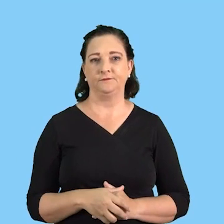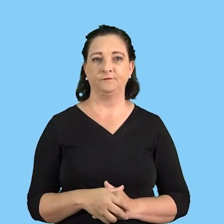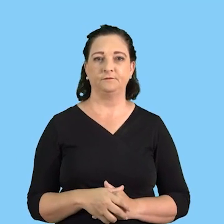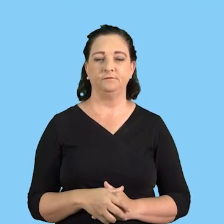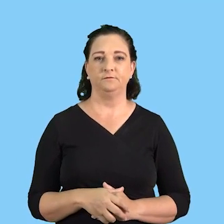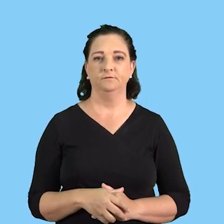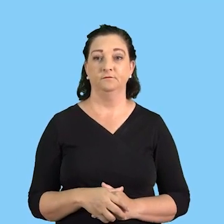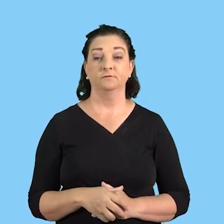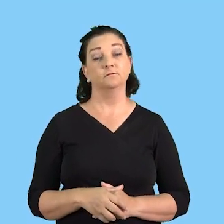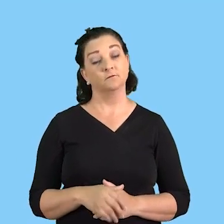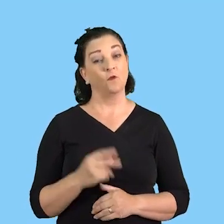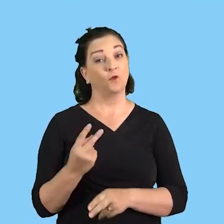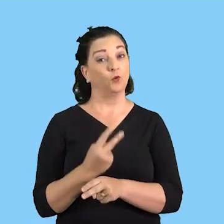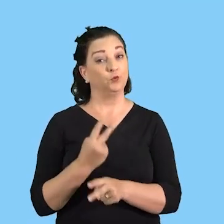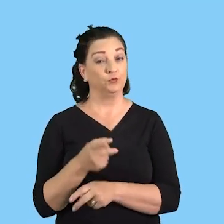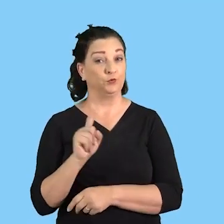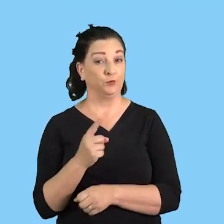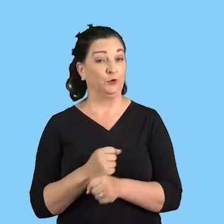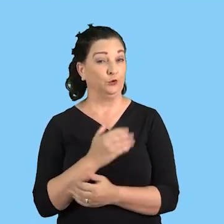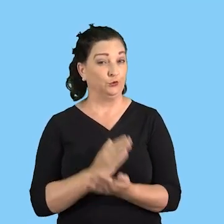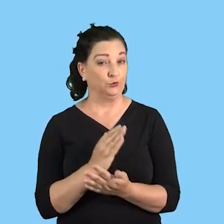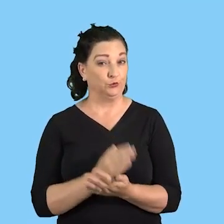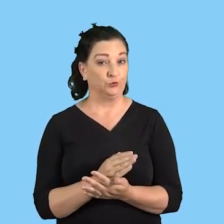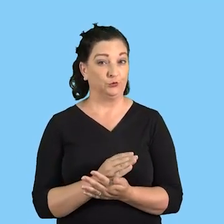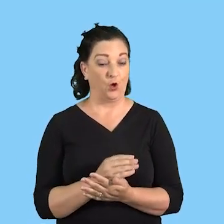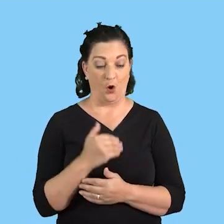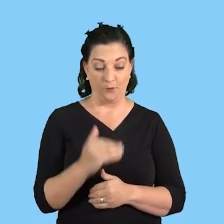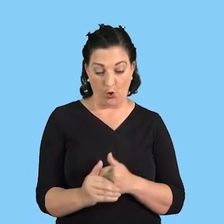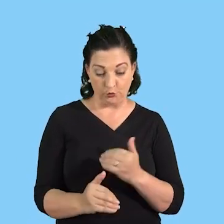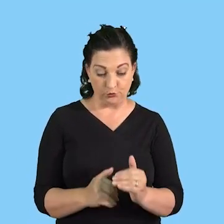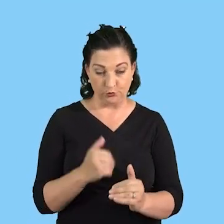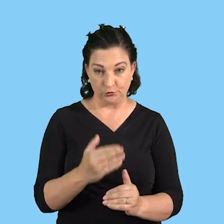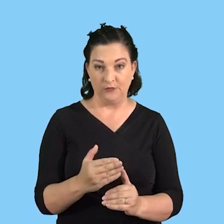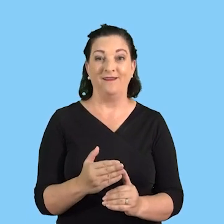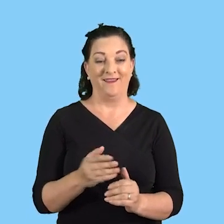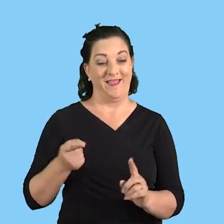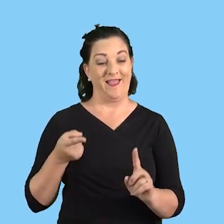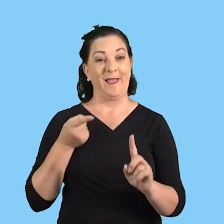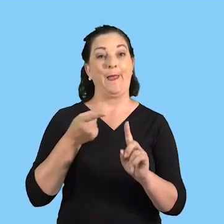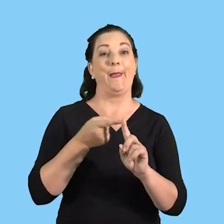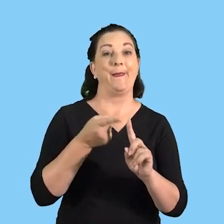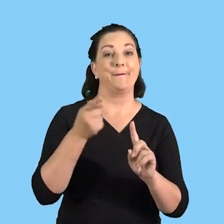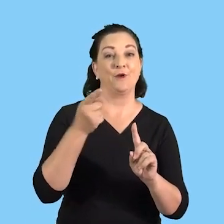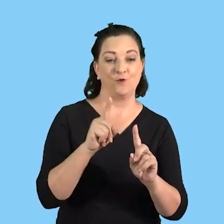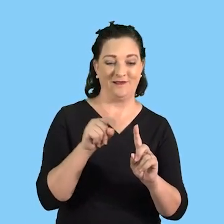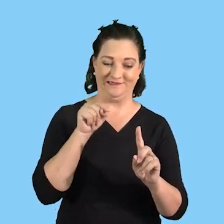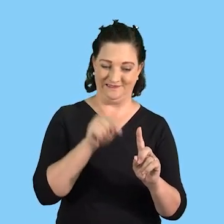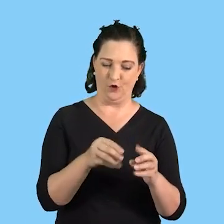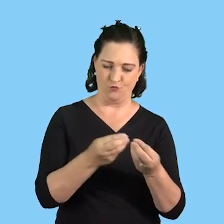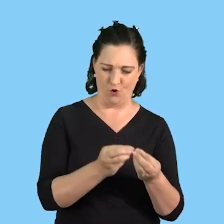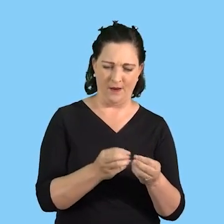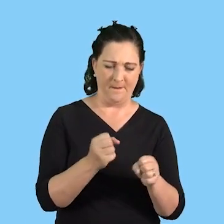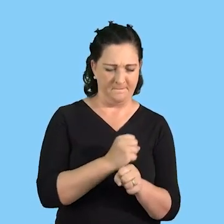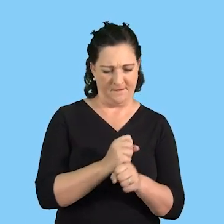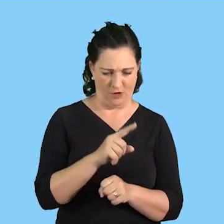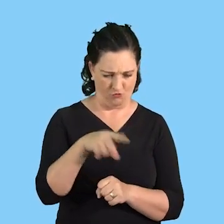It also ensures that every process is aimed at getting the product right